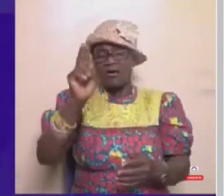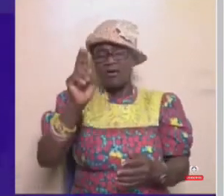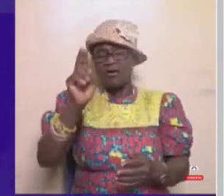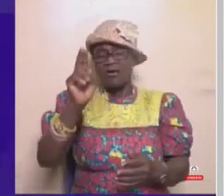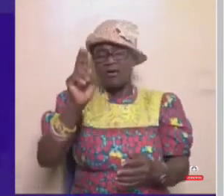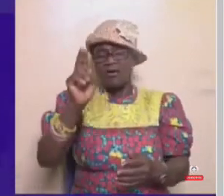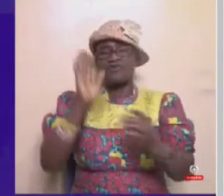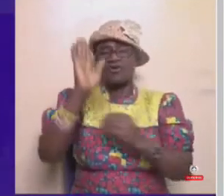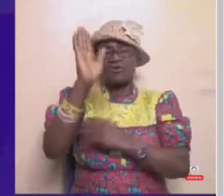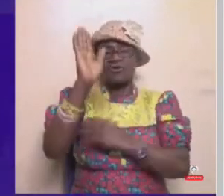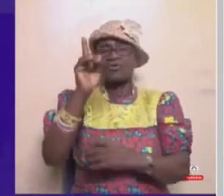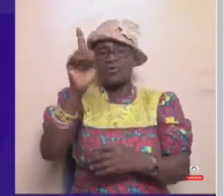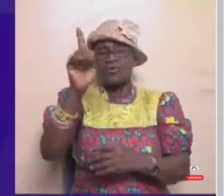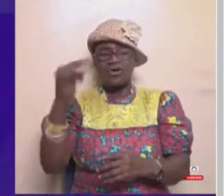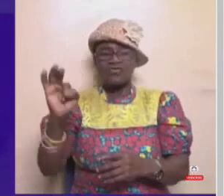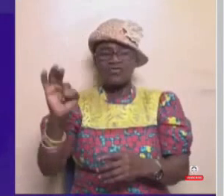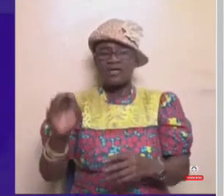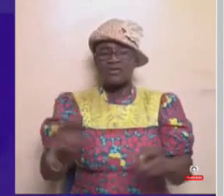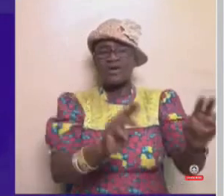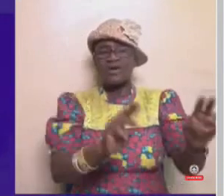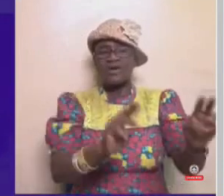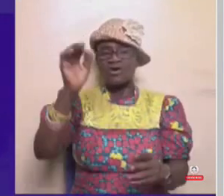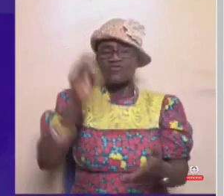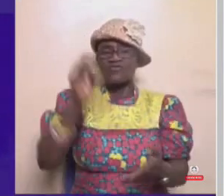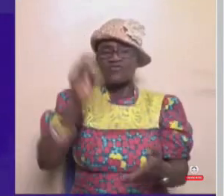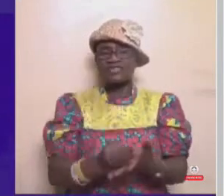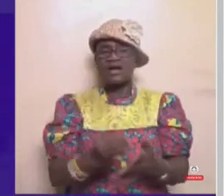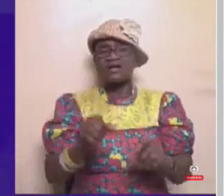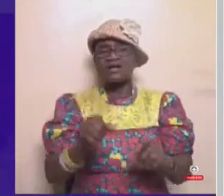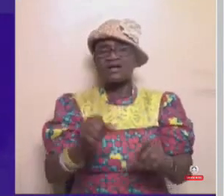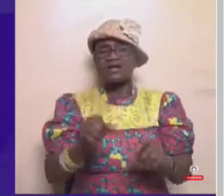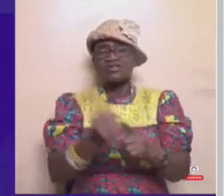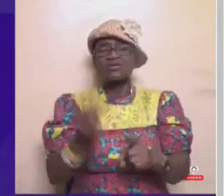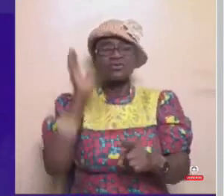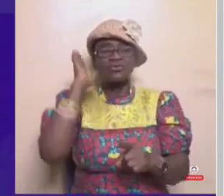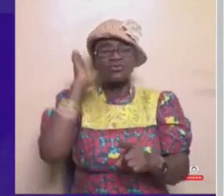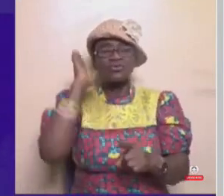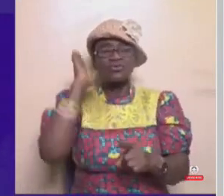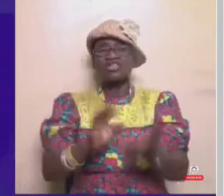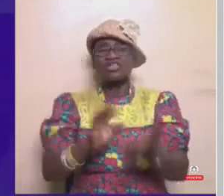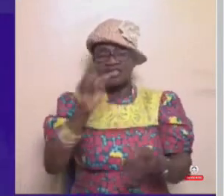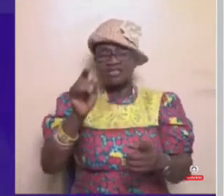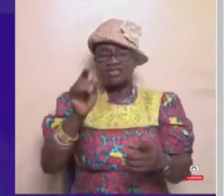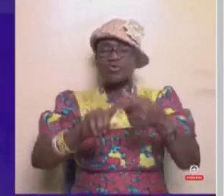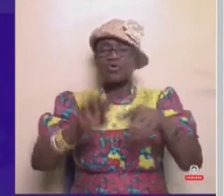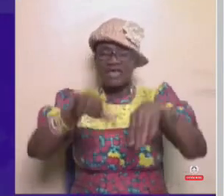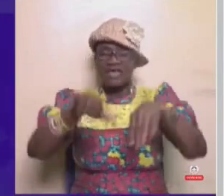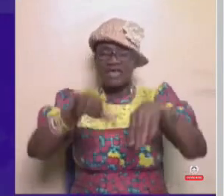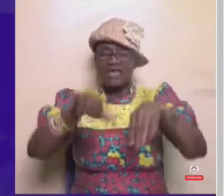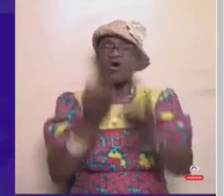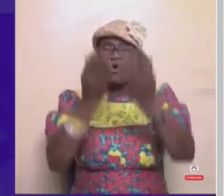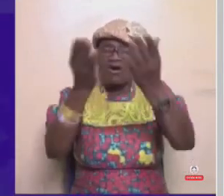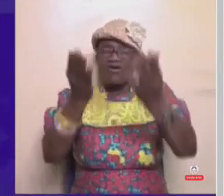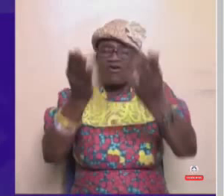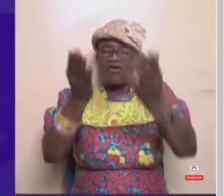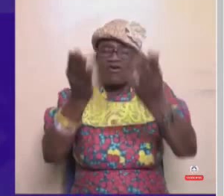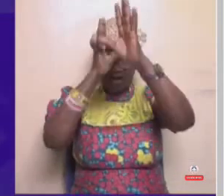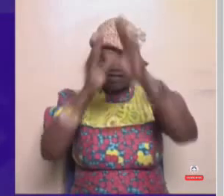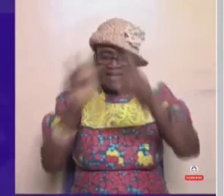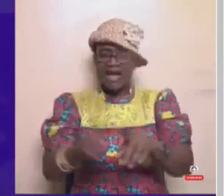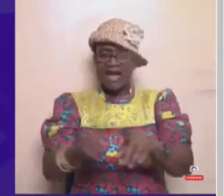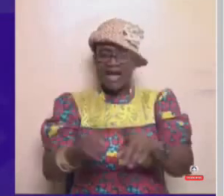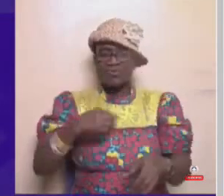your financial situation could change is by giving your offering. Father, as we lift this offering up to you